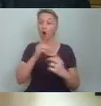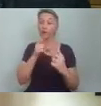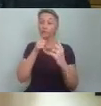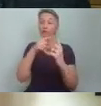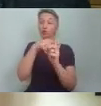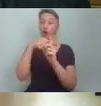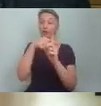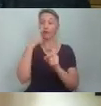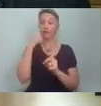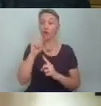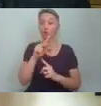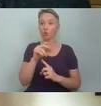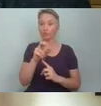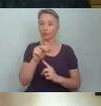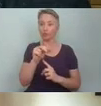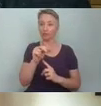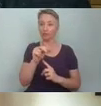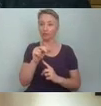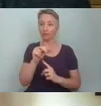say,